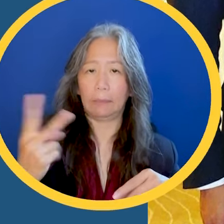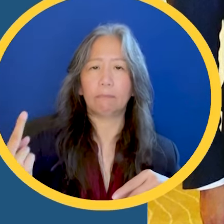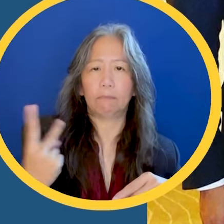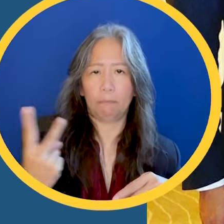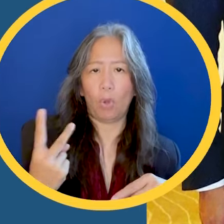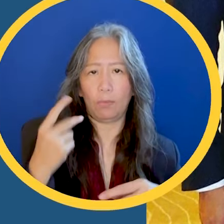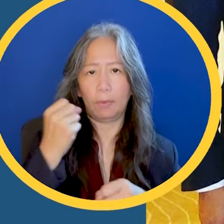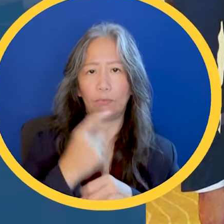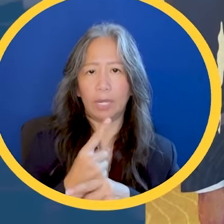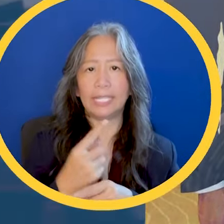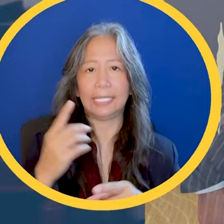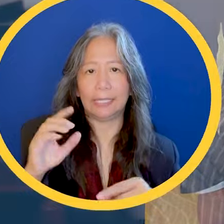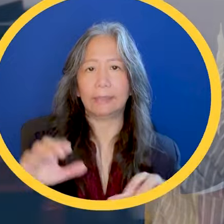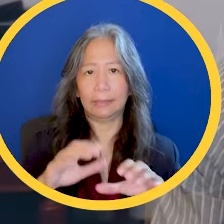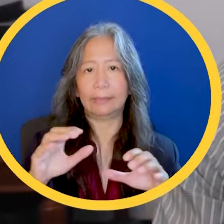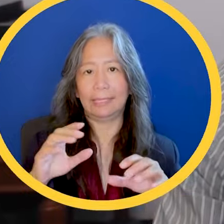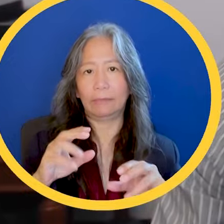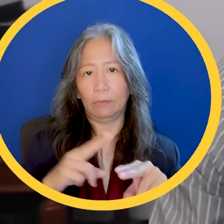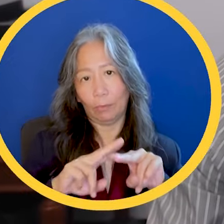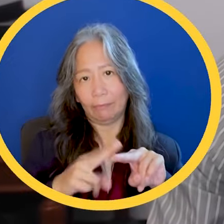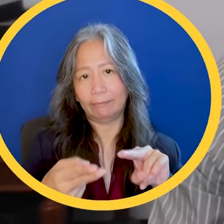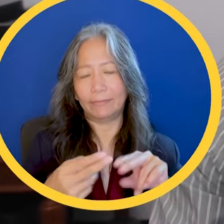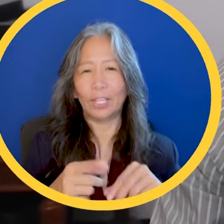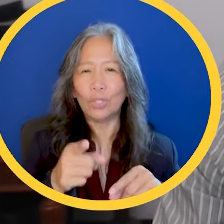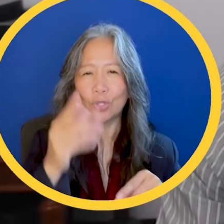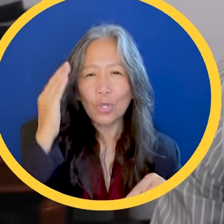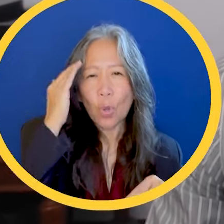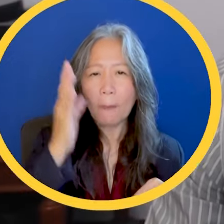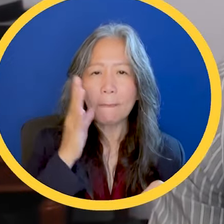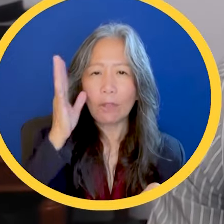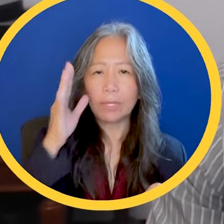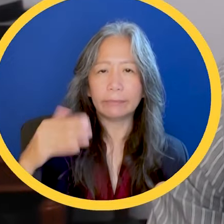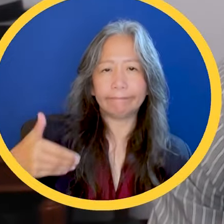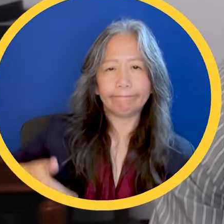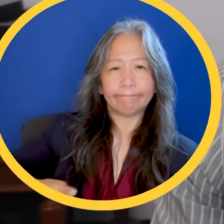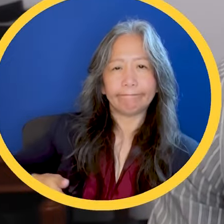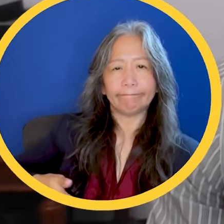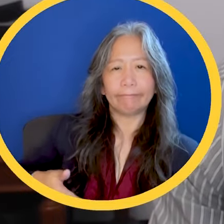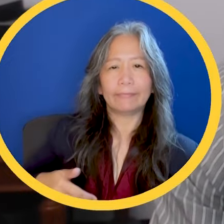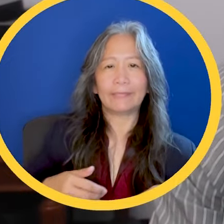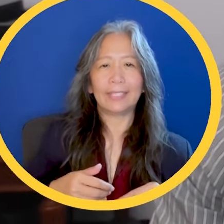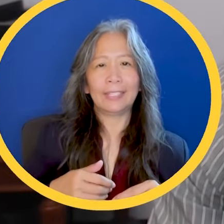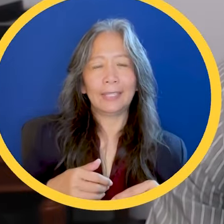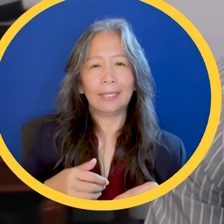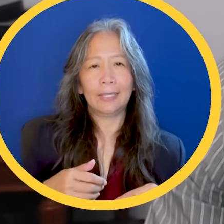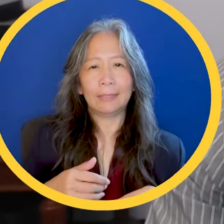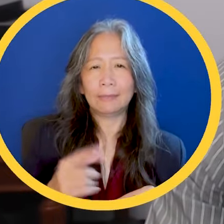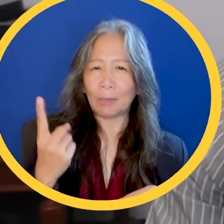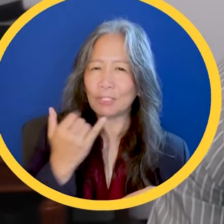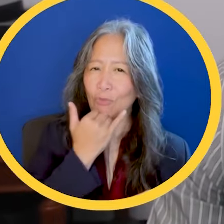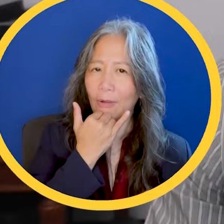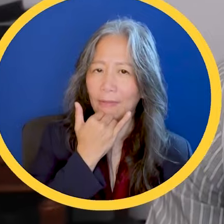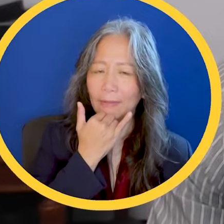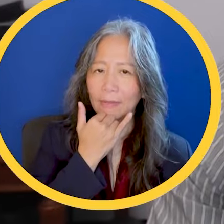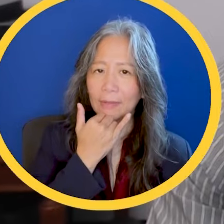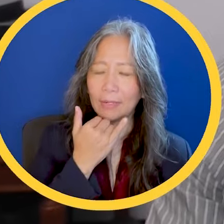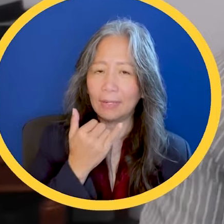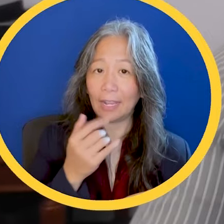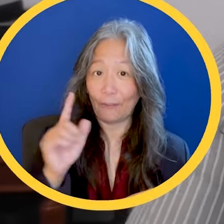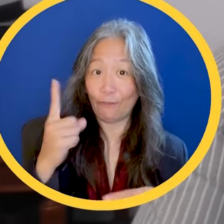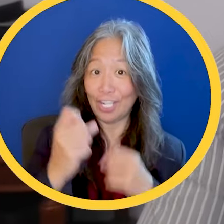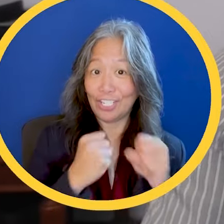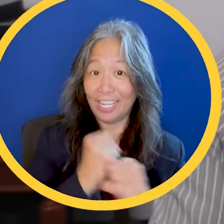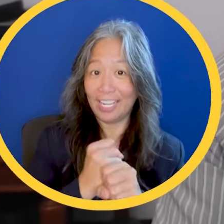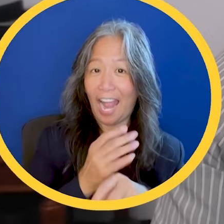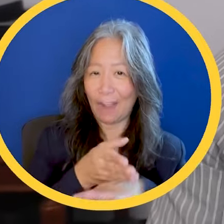I did. Me and my brother both did. And you know a parent's intuition. They know what's wrong. And they would ask us. After